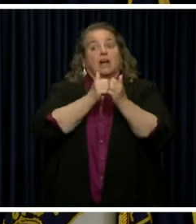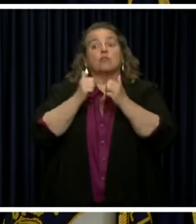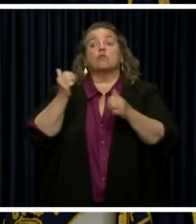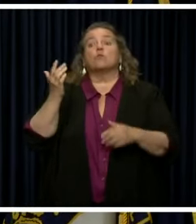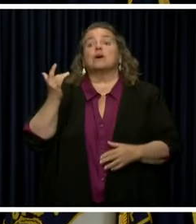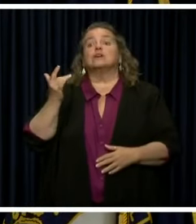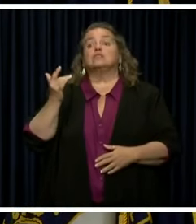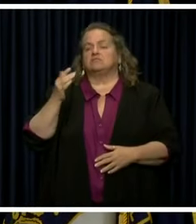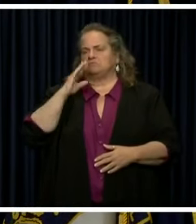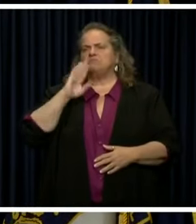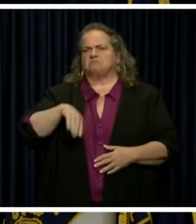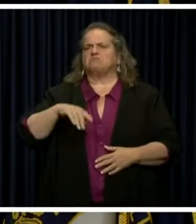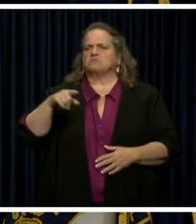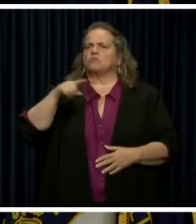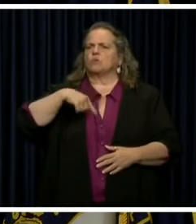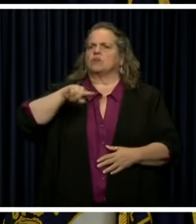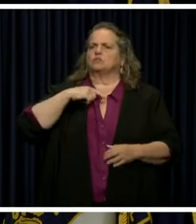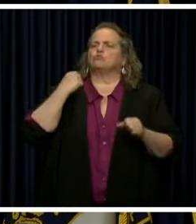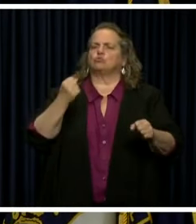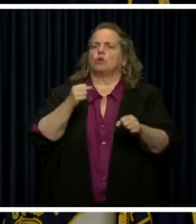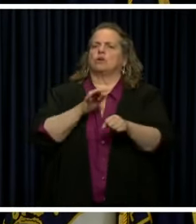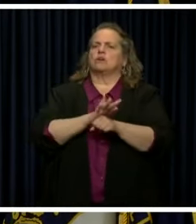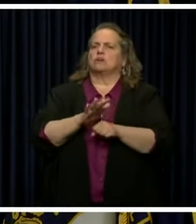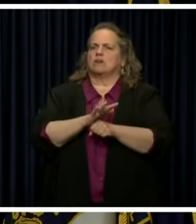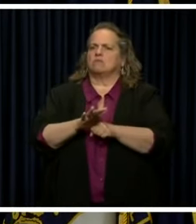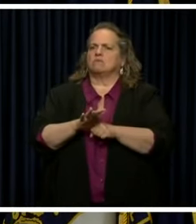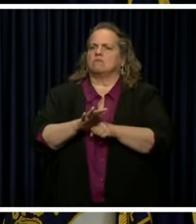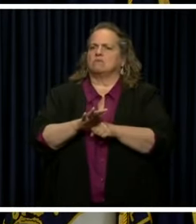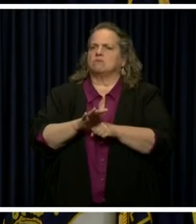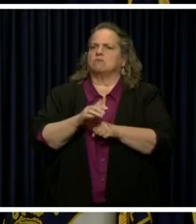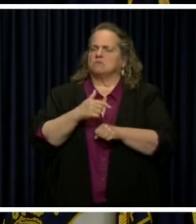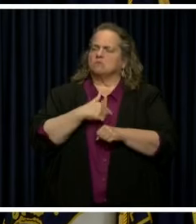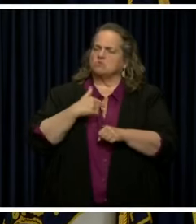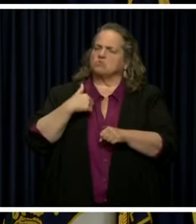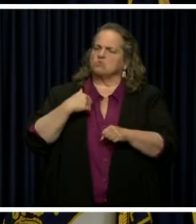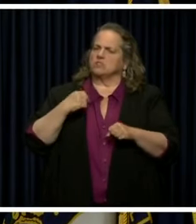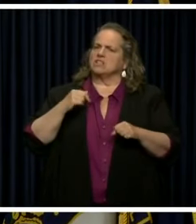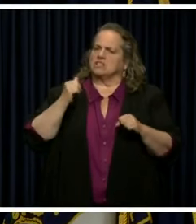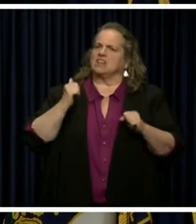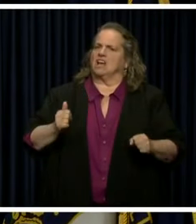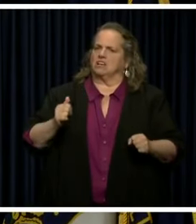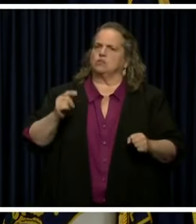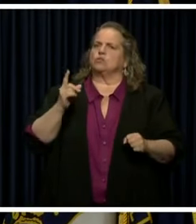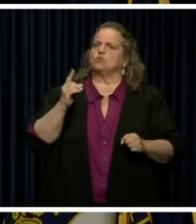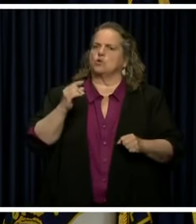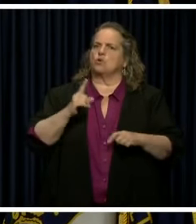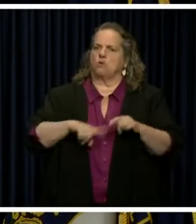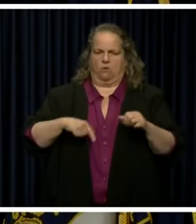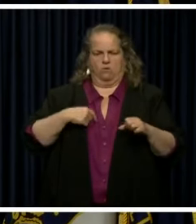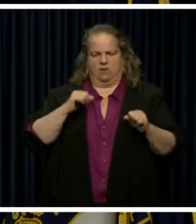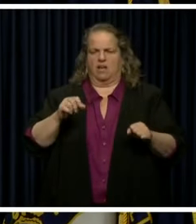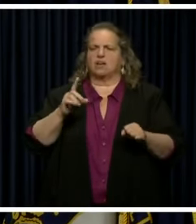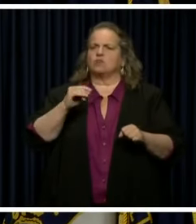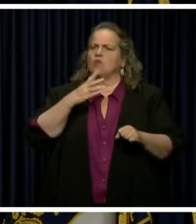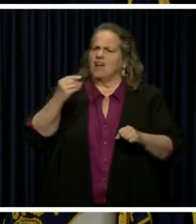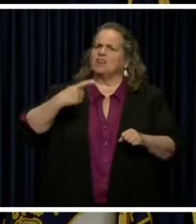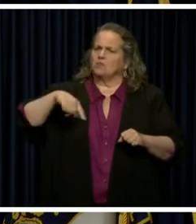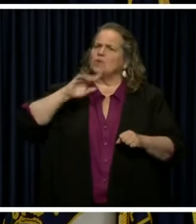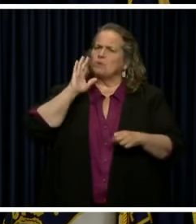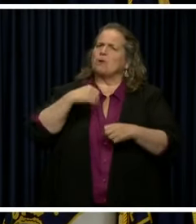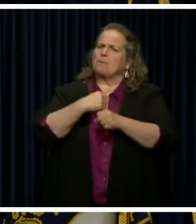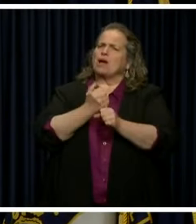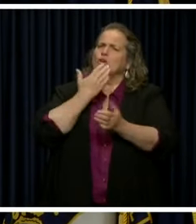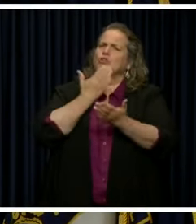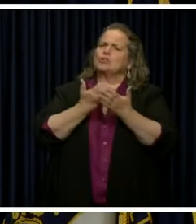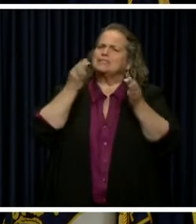because we're strong enough, we're resilient enough, and at the end of the day, we're going to make good decisions. At